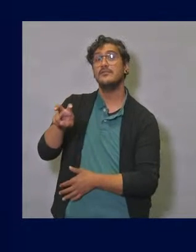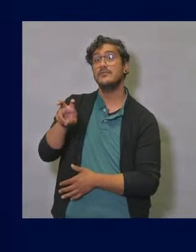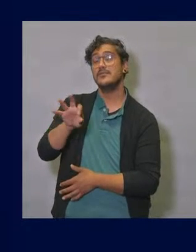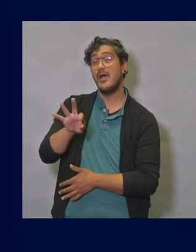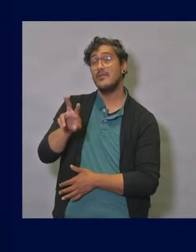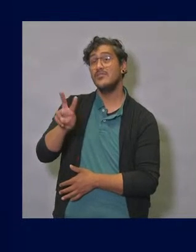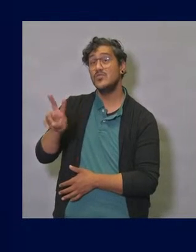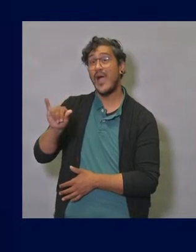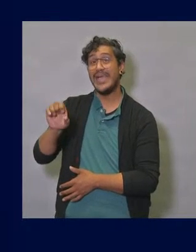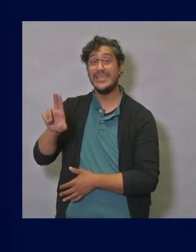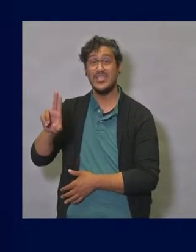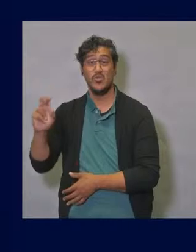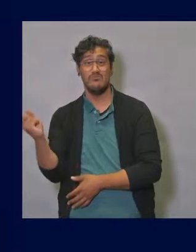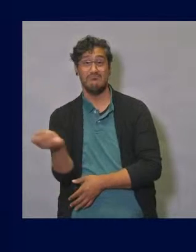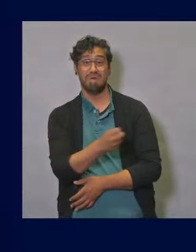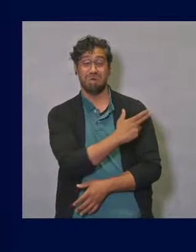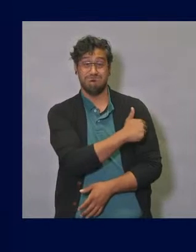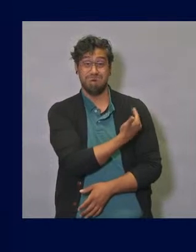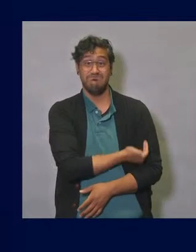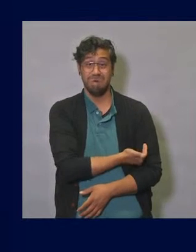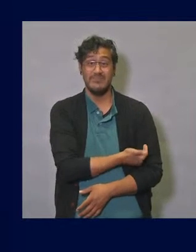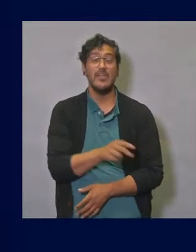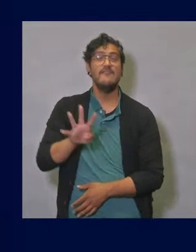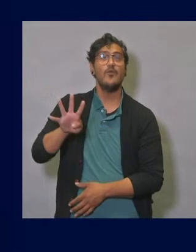1,292 ICU admissions, and